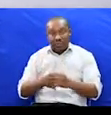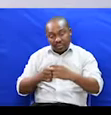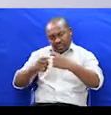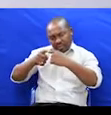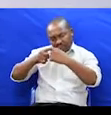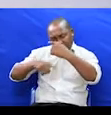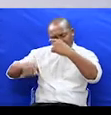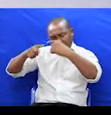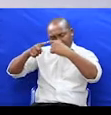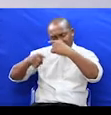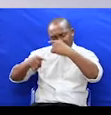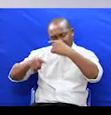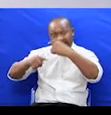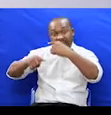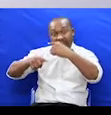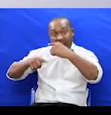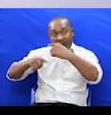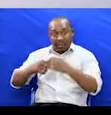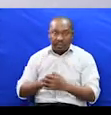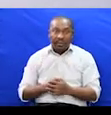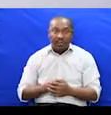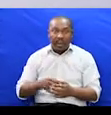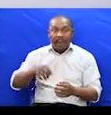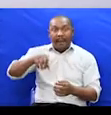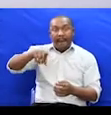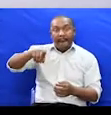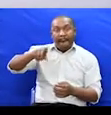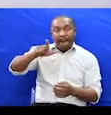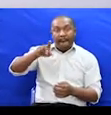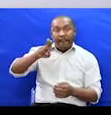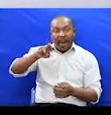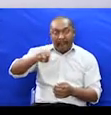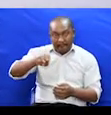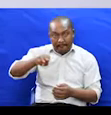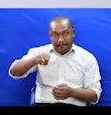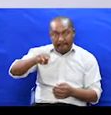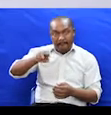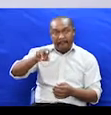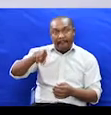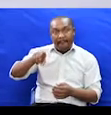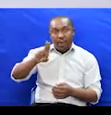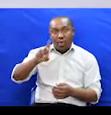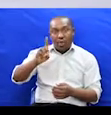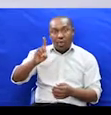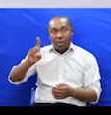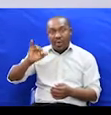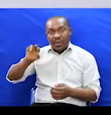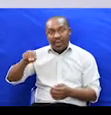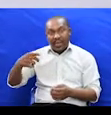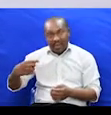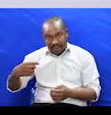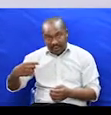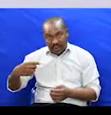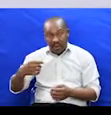at the center of the atom. If the plum pudding was correct, but what is not like that, but